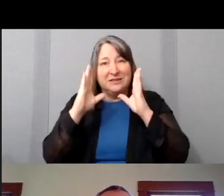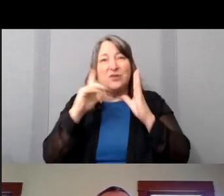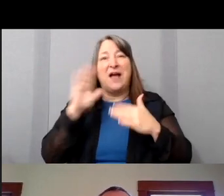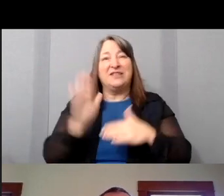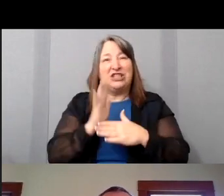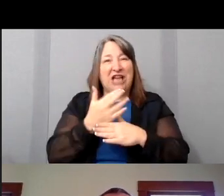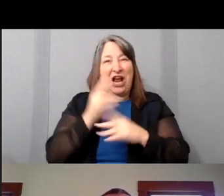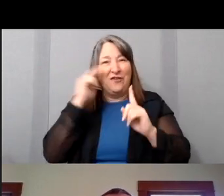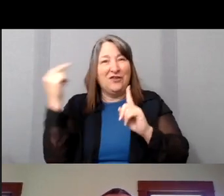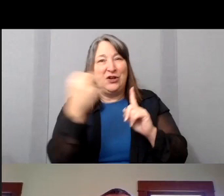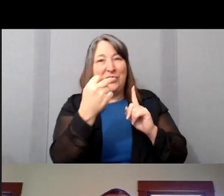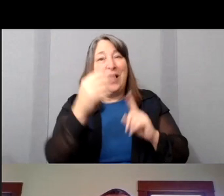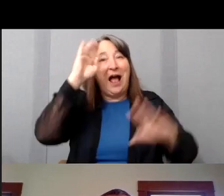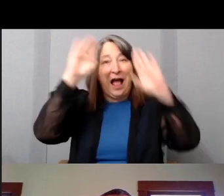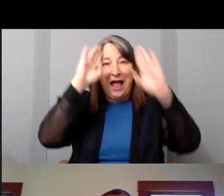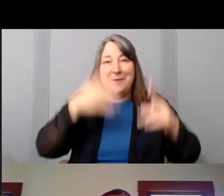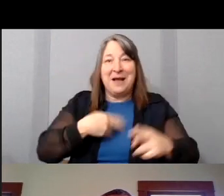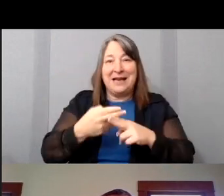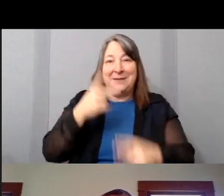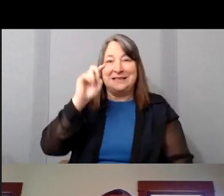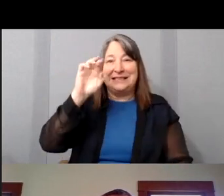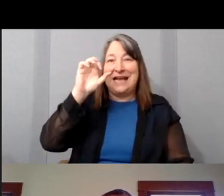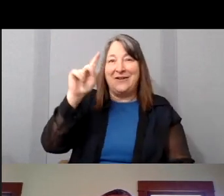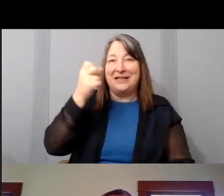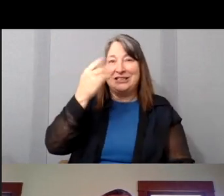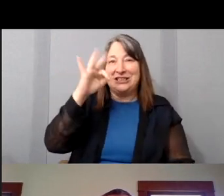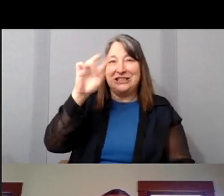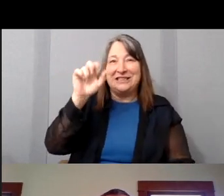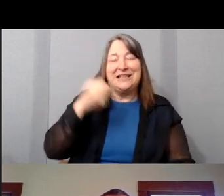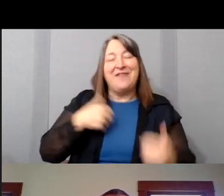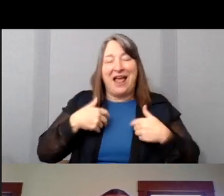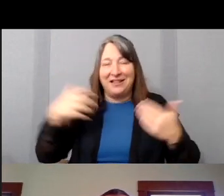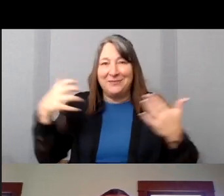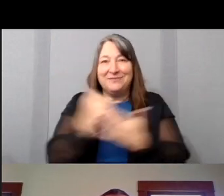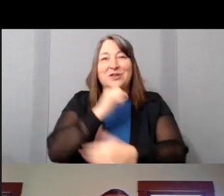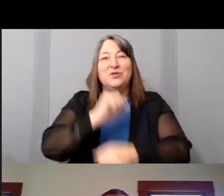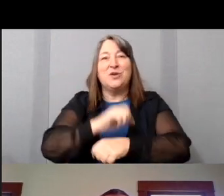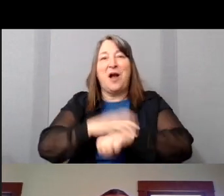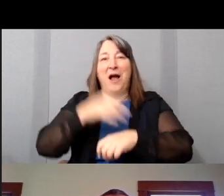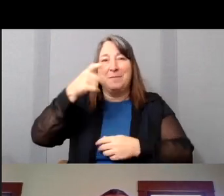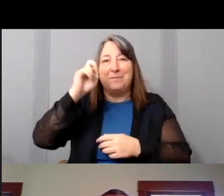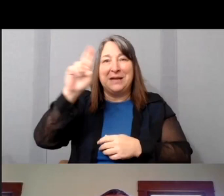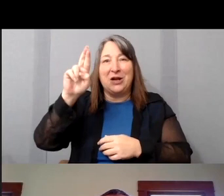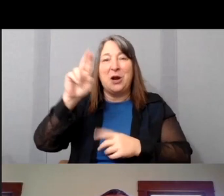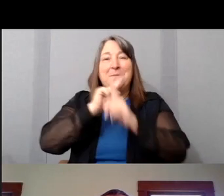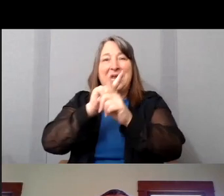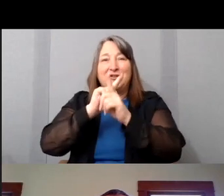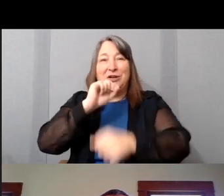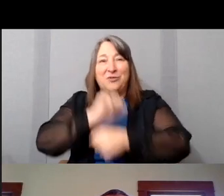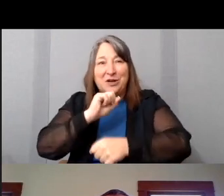obviously, everyone, hi everyone, I'm Derek Shields. I've had the opportunity to work on peer mentoring works and with the National Disability Mentoring